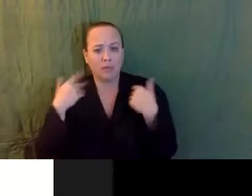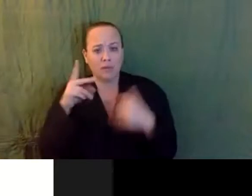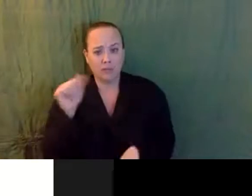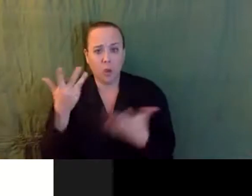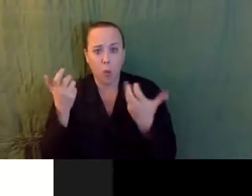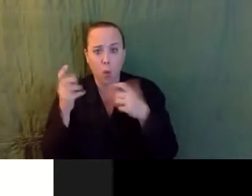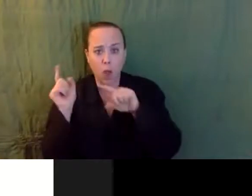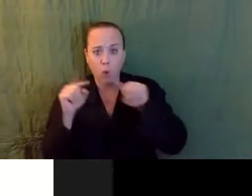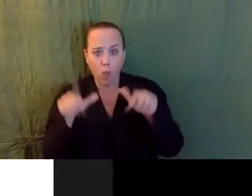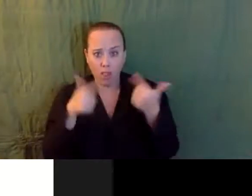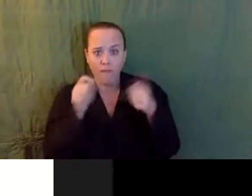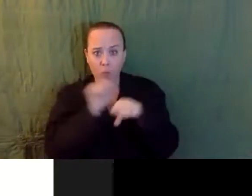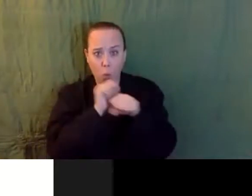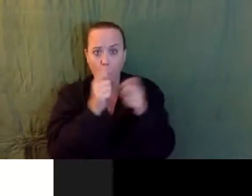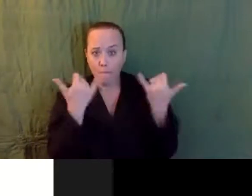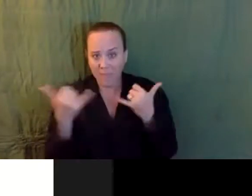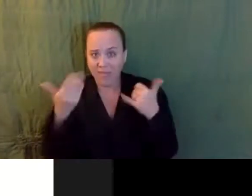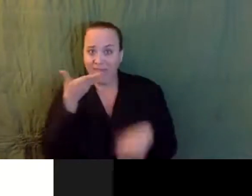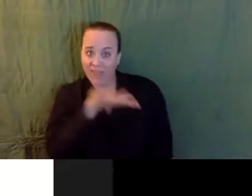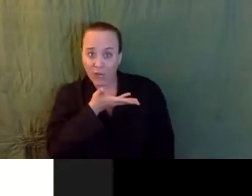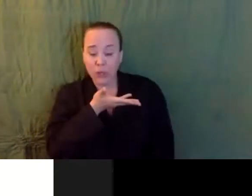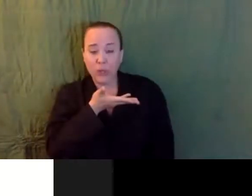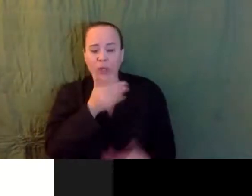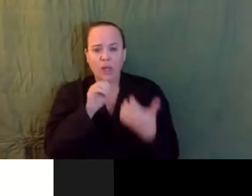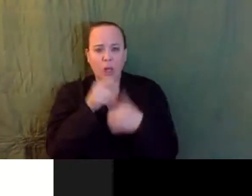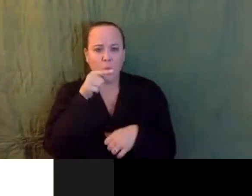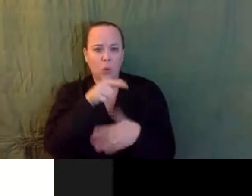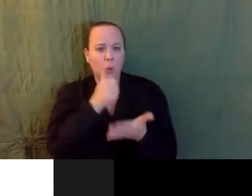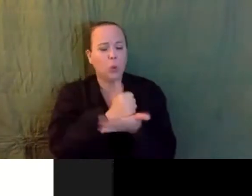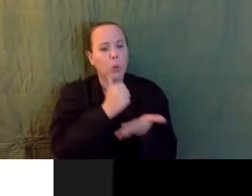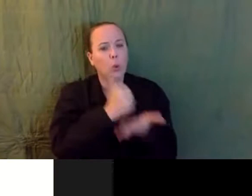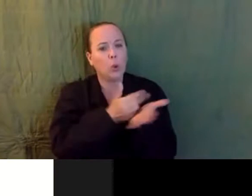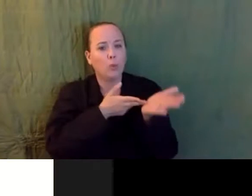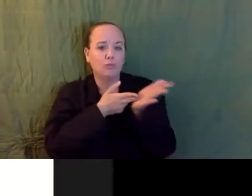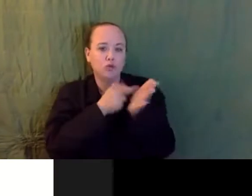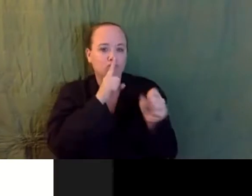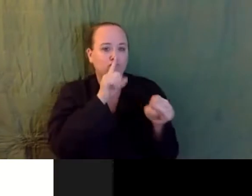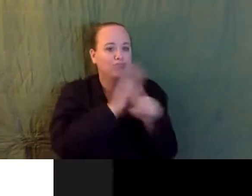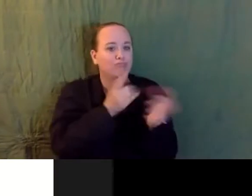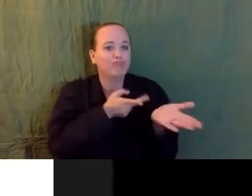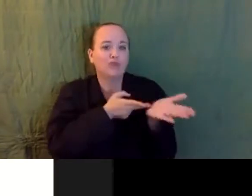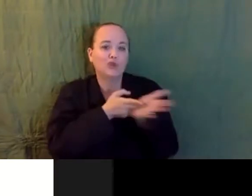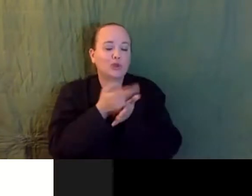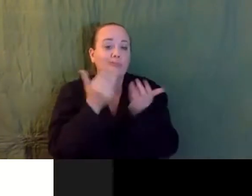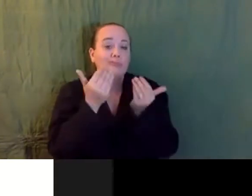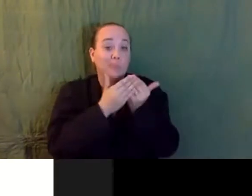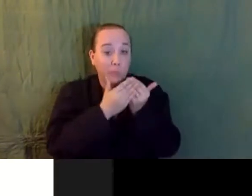play. How could you help make sure that going